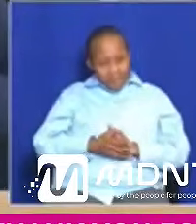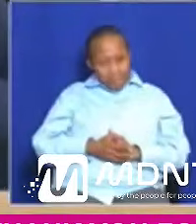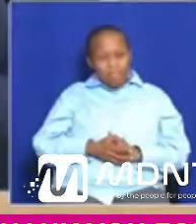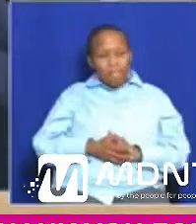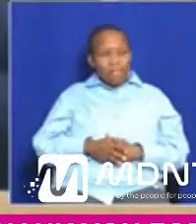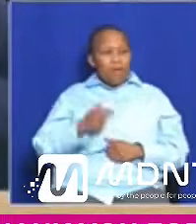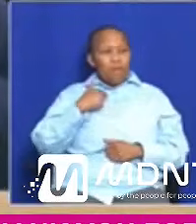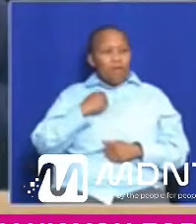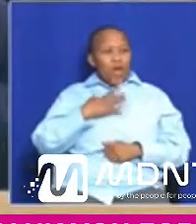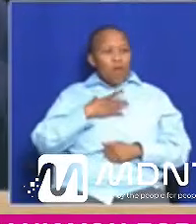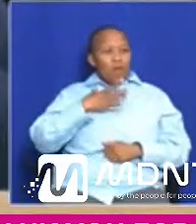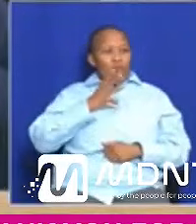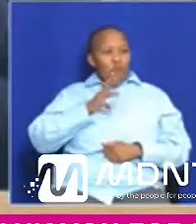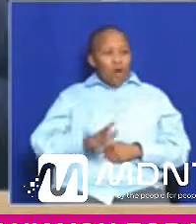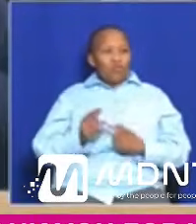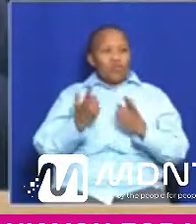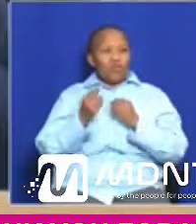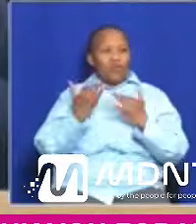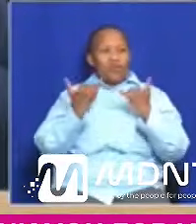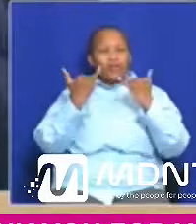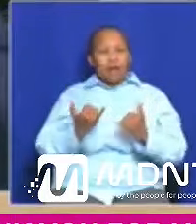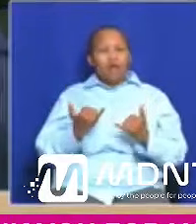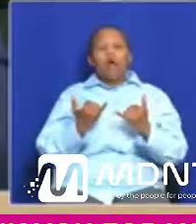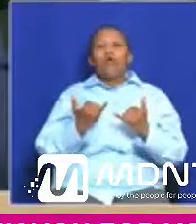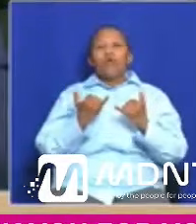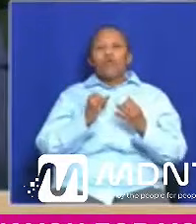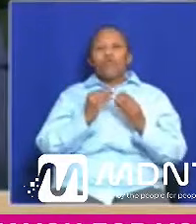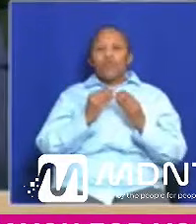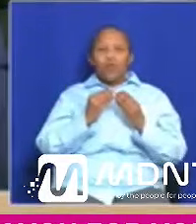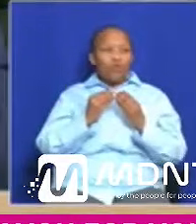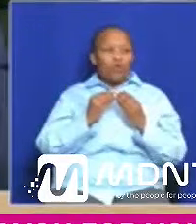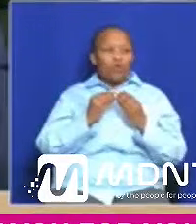us now, not tomorrow. I would want you to address us now on this issue.